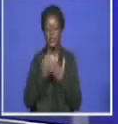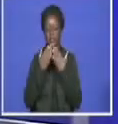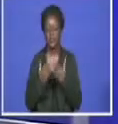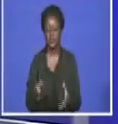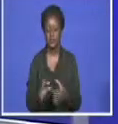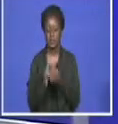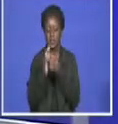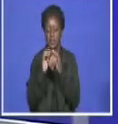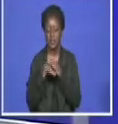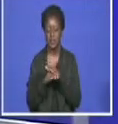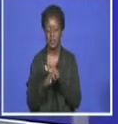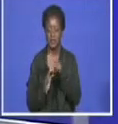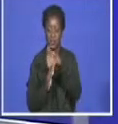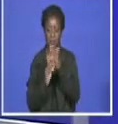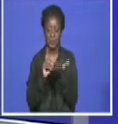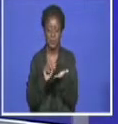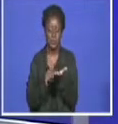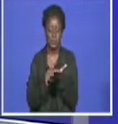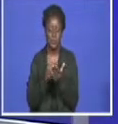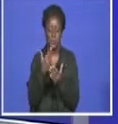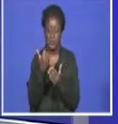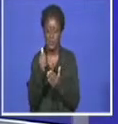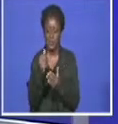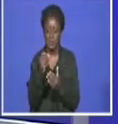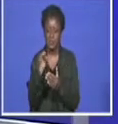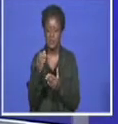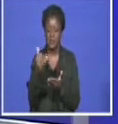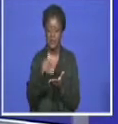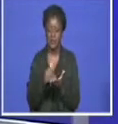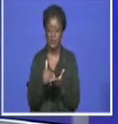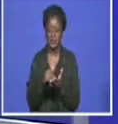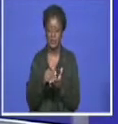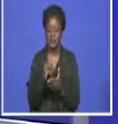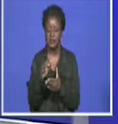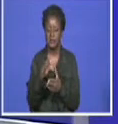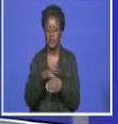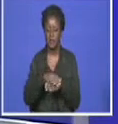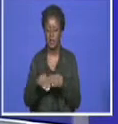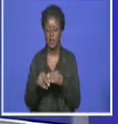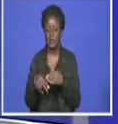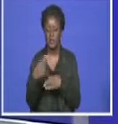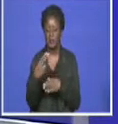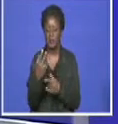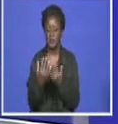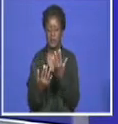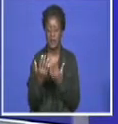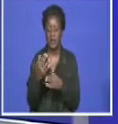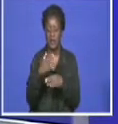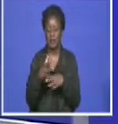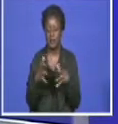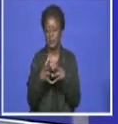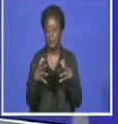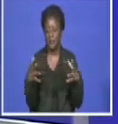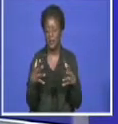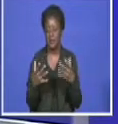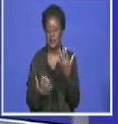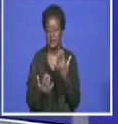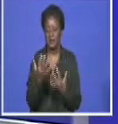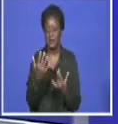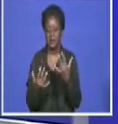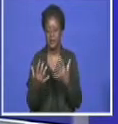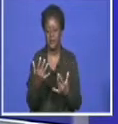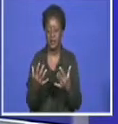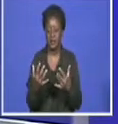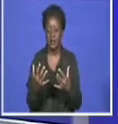topping the news tonight. Tens of thousands of dollars up in smoke after a massive fire guts stalls down at popular